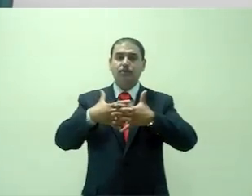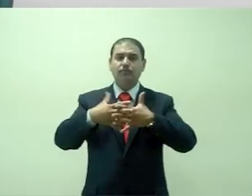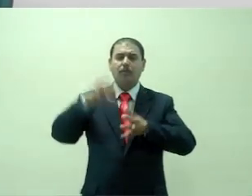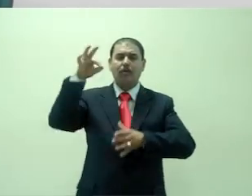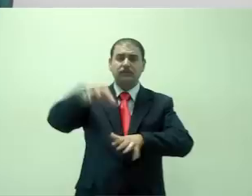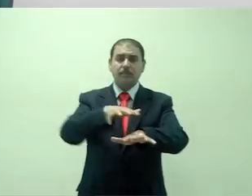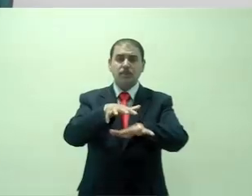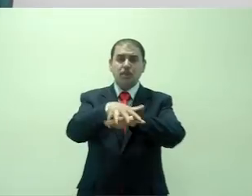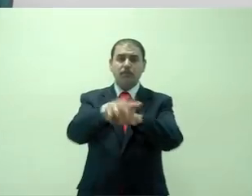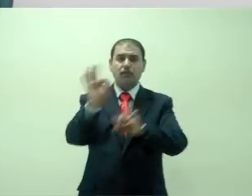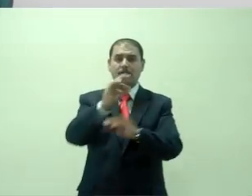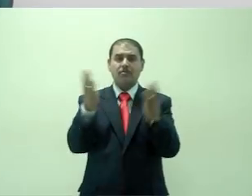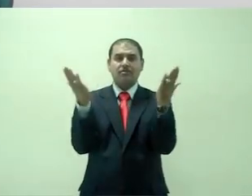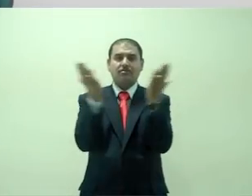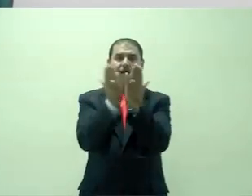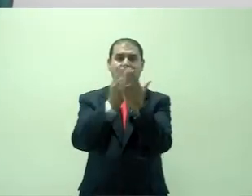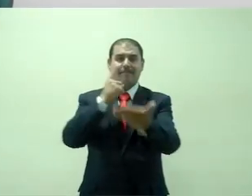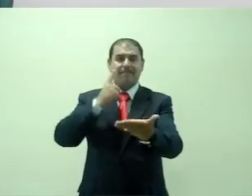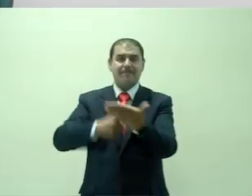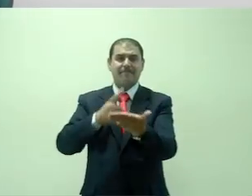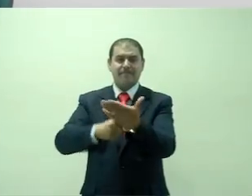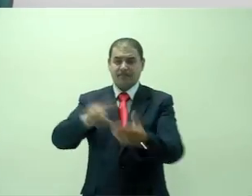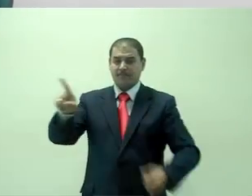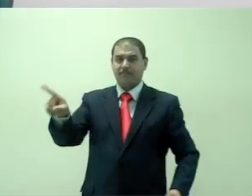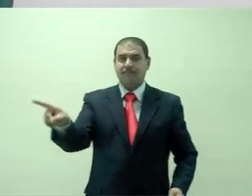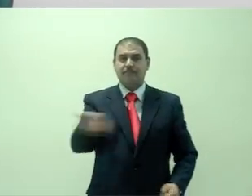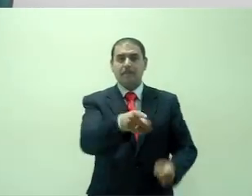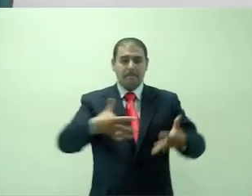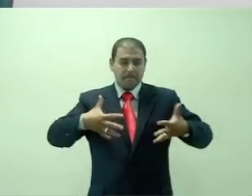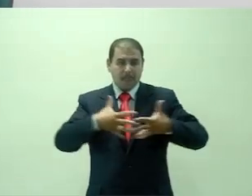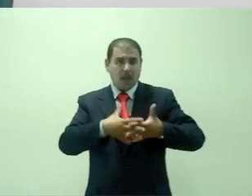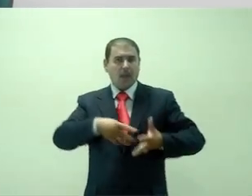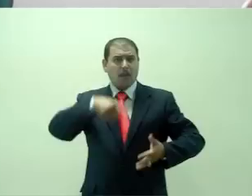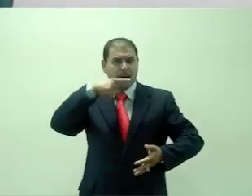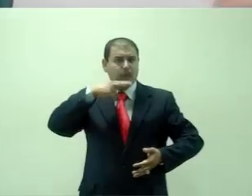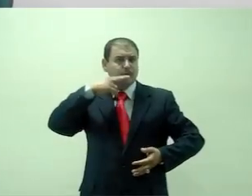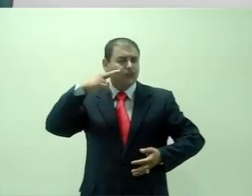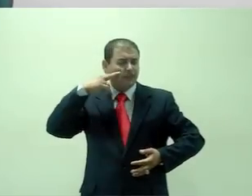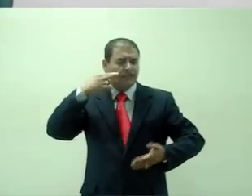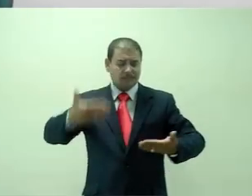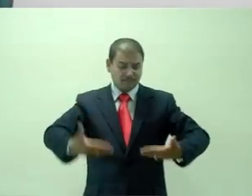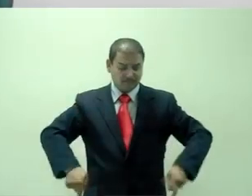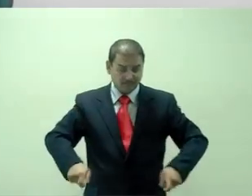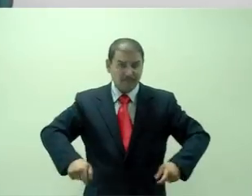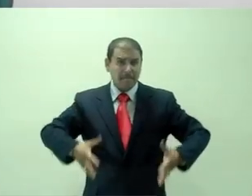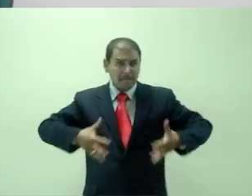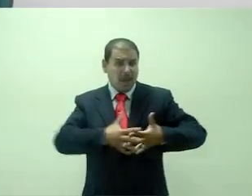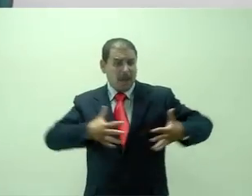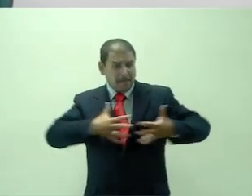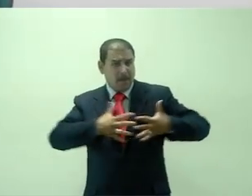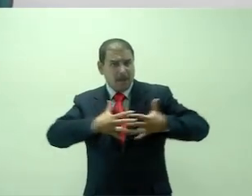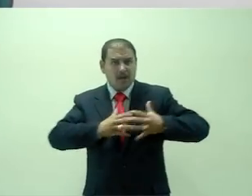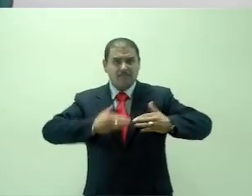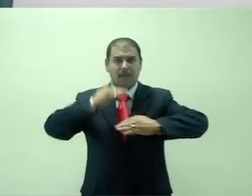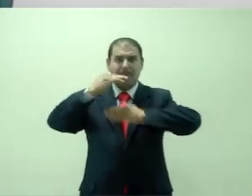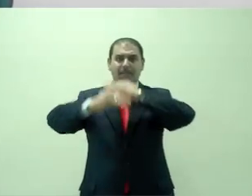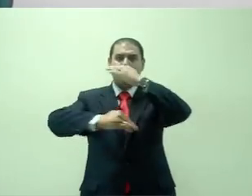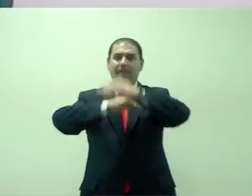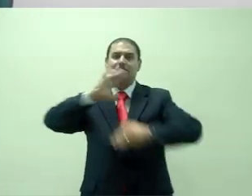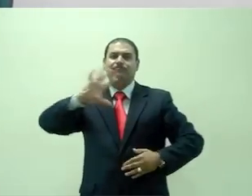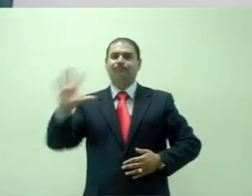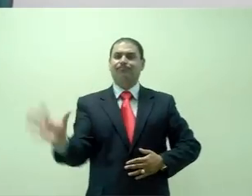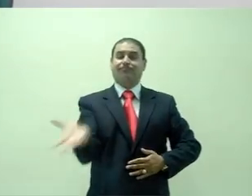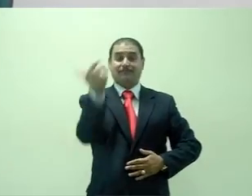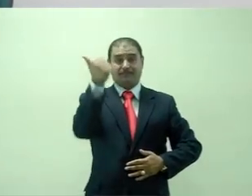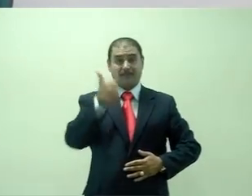risk and to make people with disabilities more functional, obviously you need to start the core at the start, at the beginning. And to